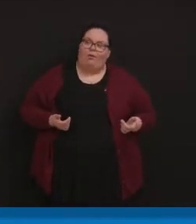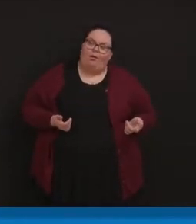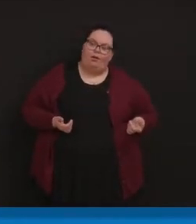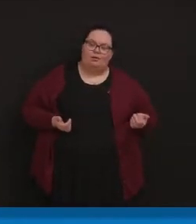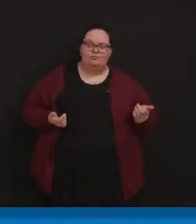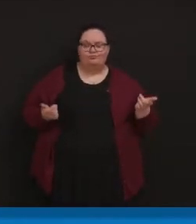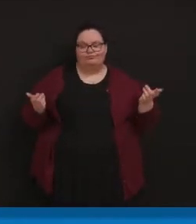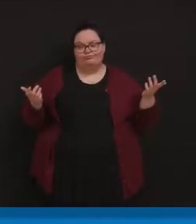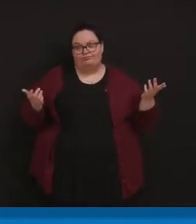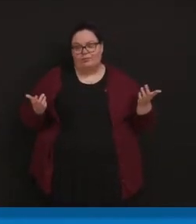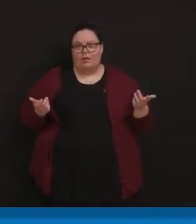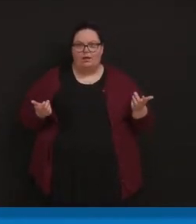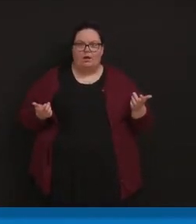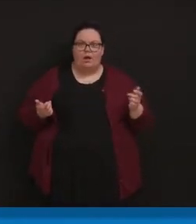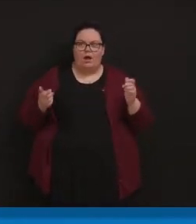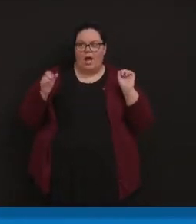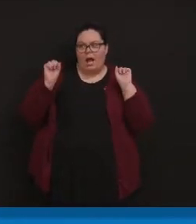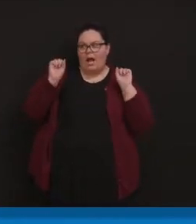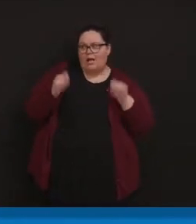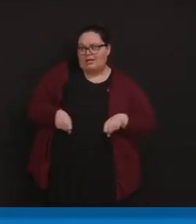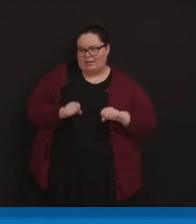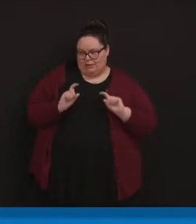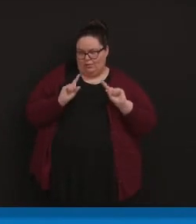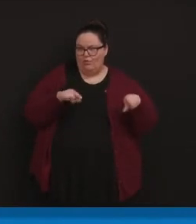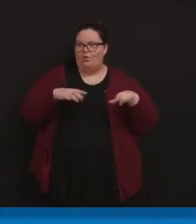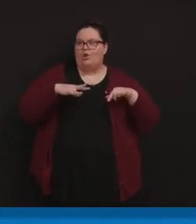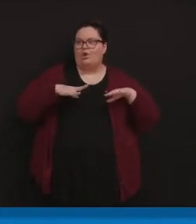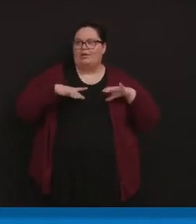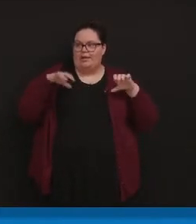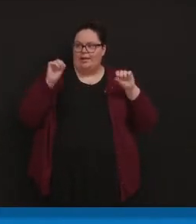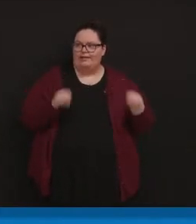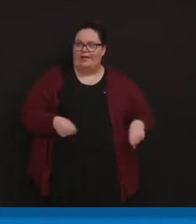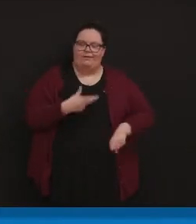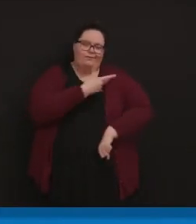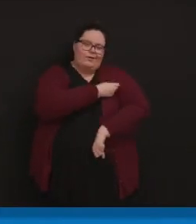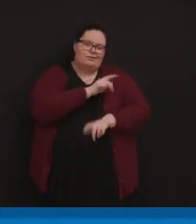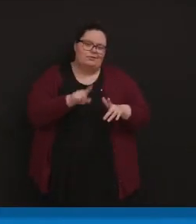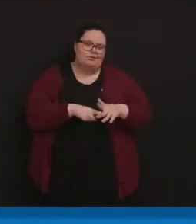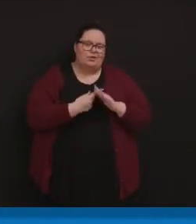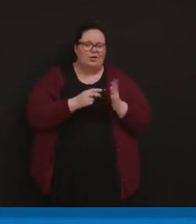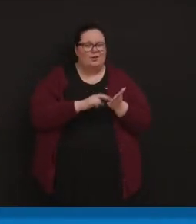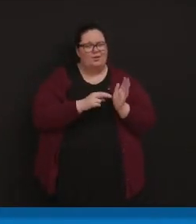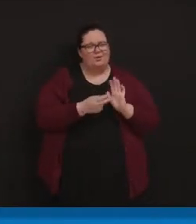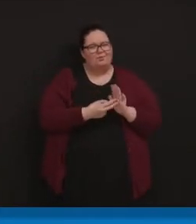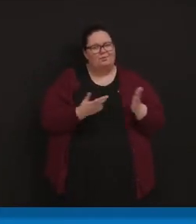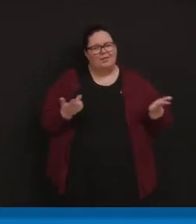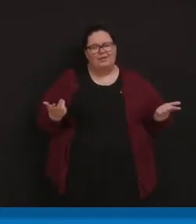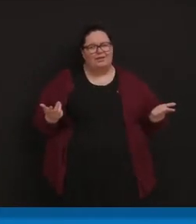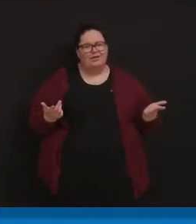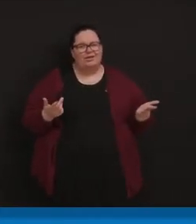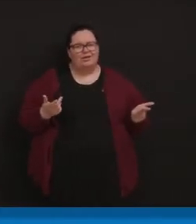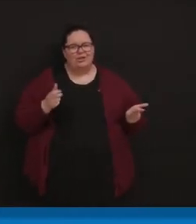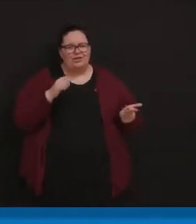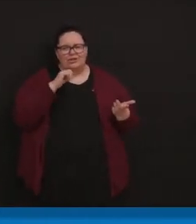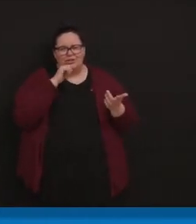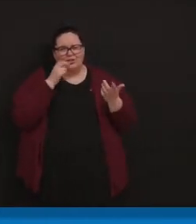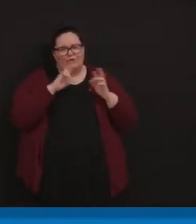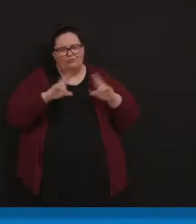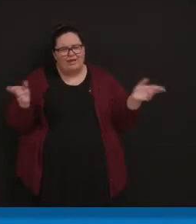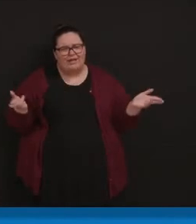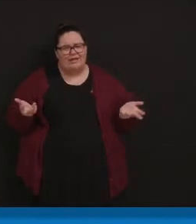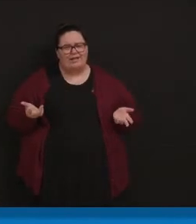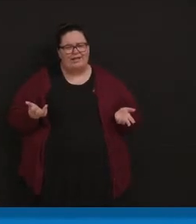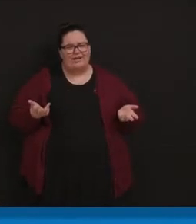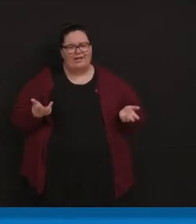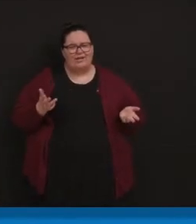pretending that we can do that before the pandemic's behind us, it's like hopping off a boat when you're still 500 meters from shore. You're going